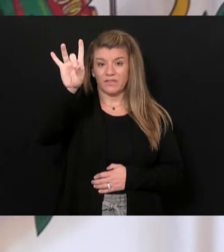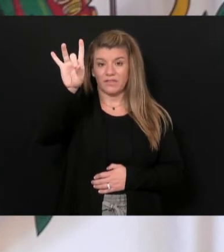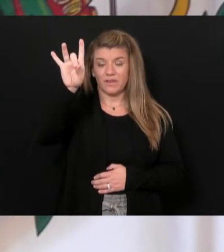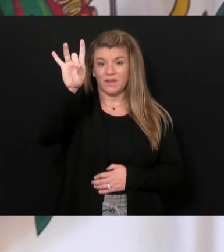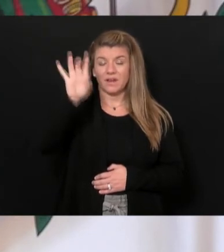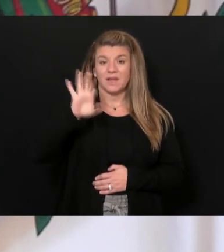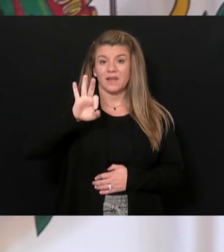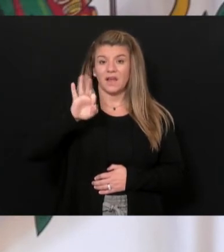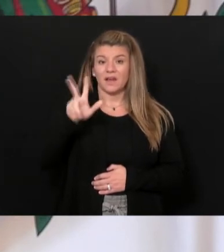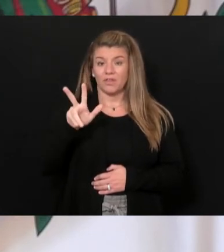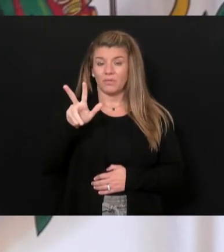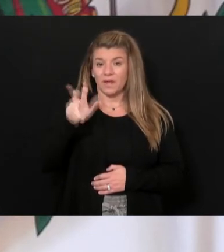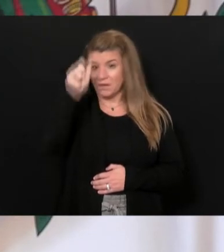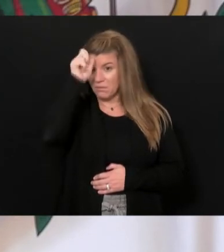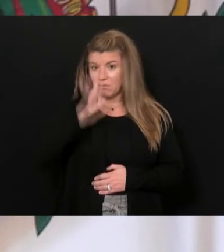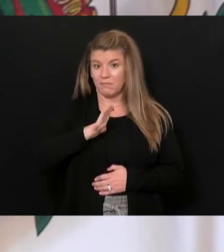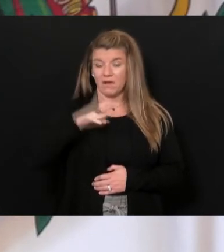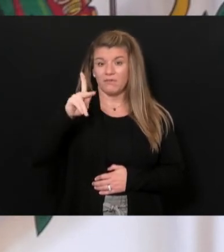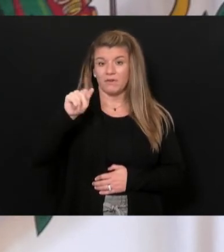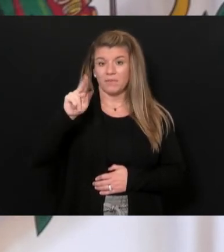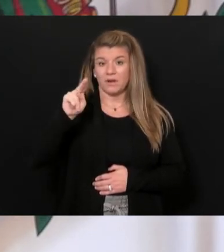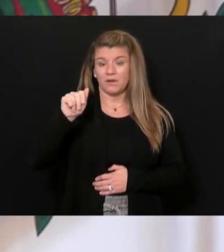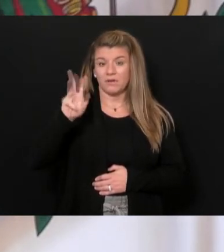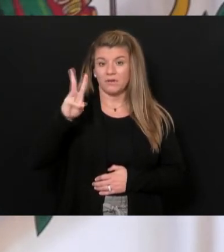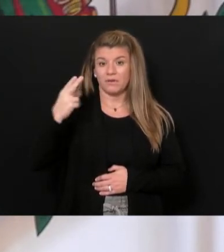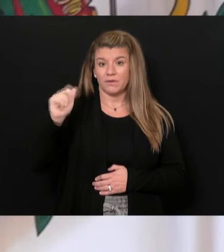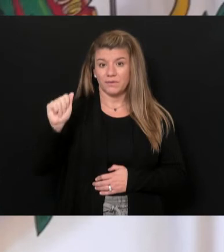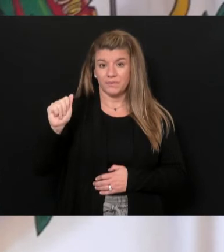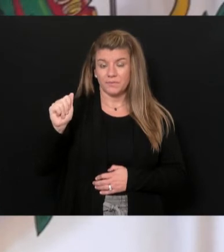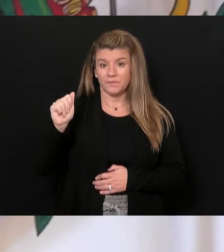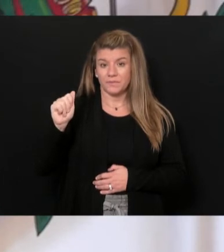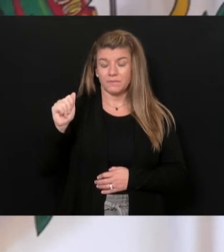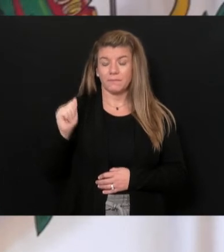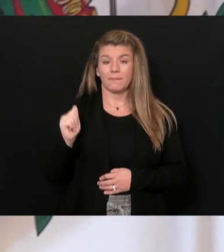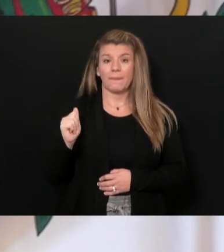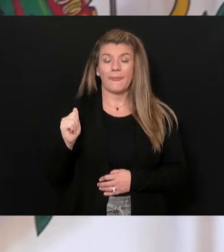a 93-year-old male from Kanawha County.